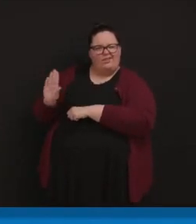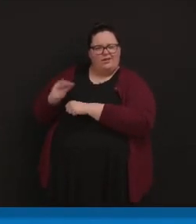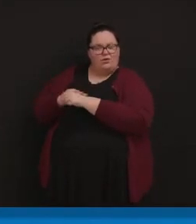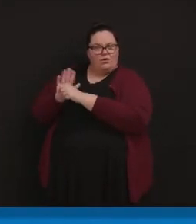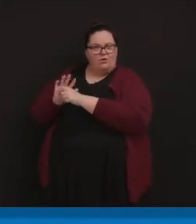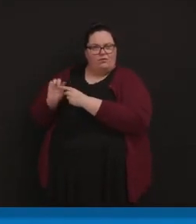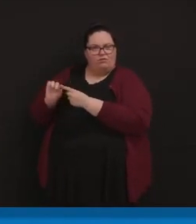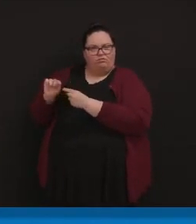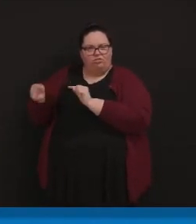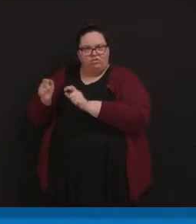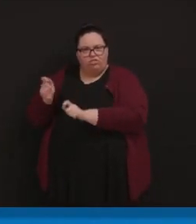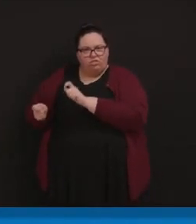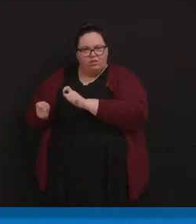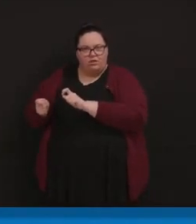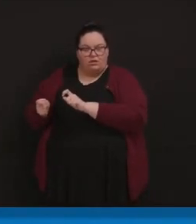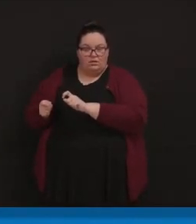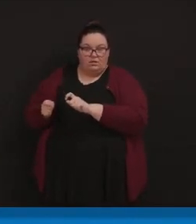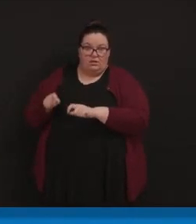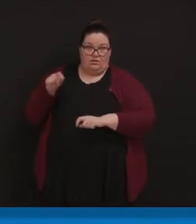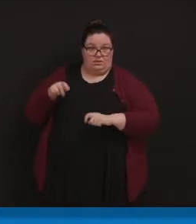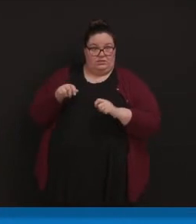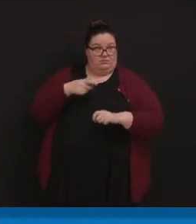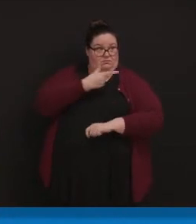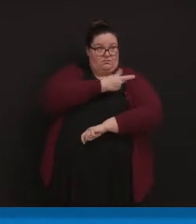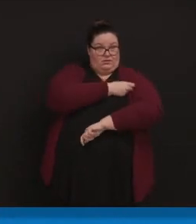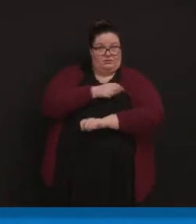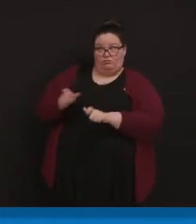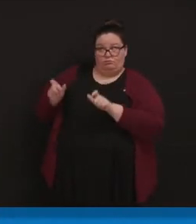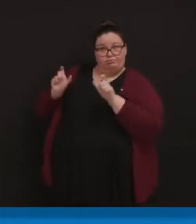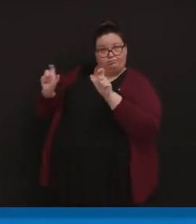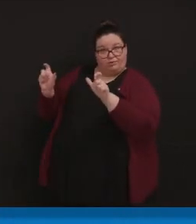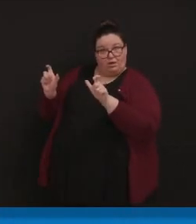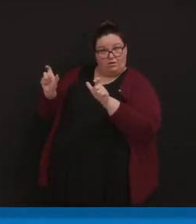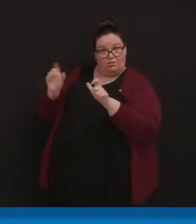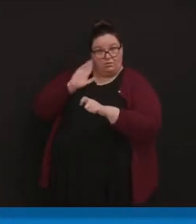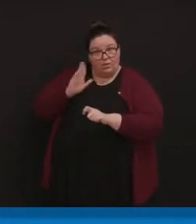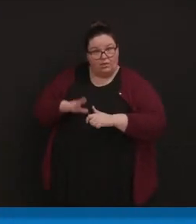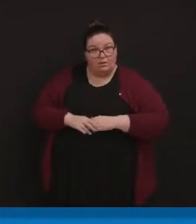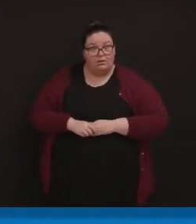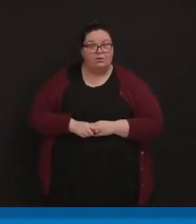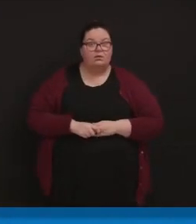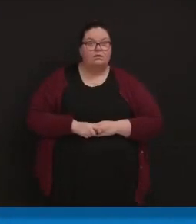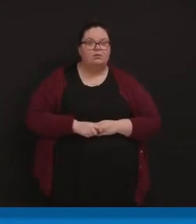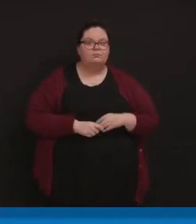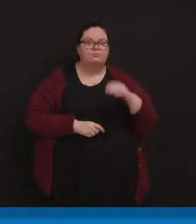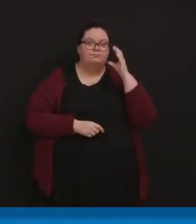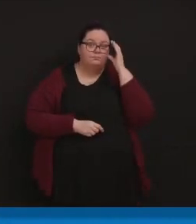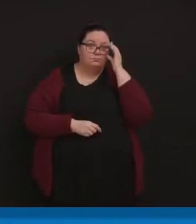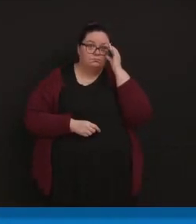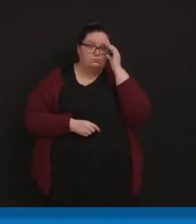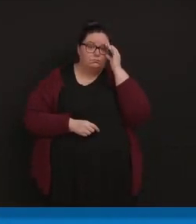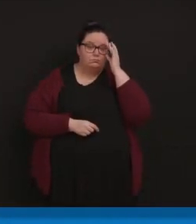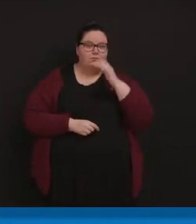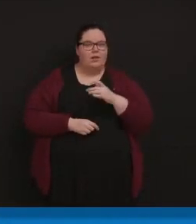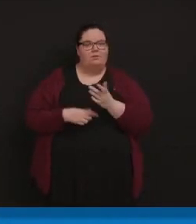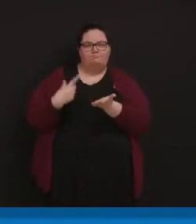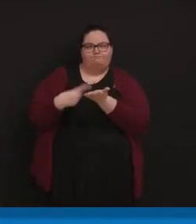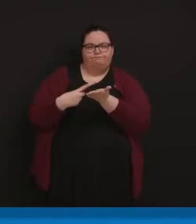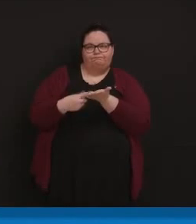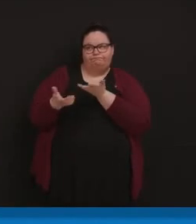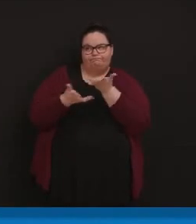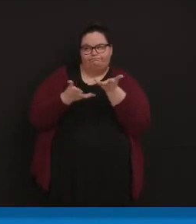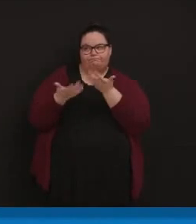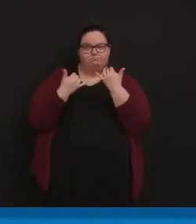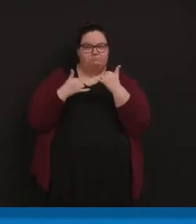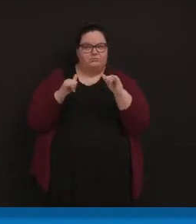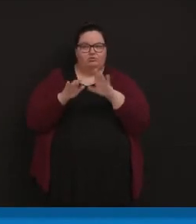there evidence to suggest that the two vaccines currently approved protect against these strains? So the conversations are ongoing at the